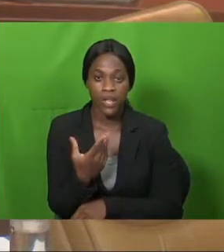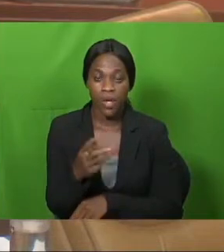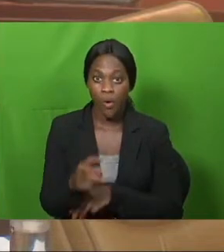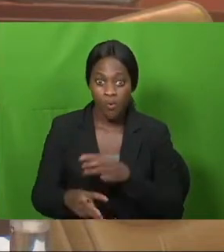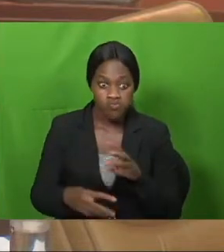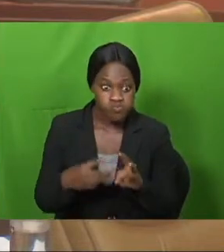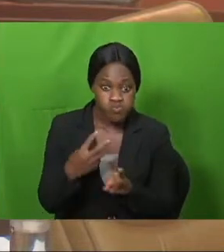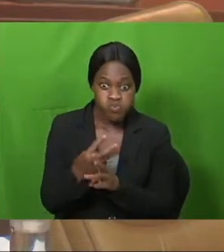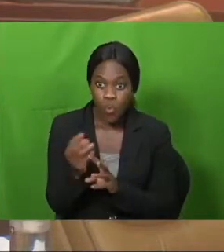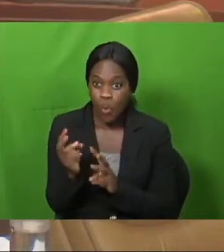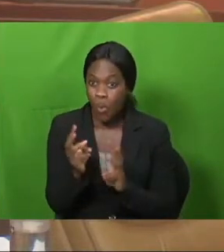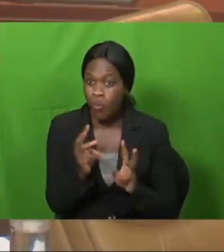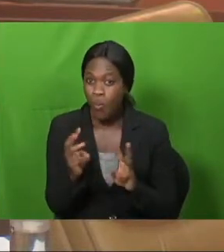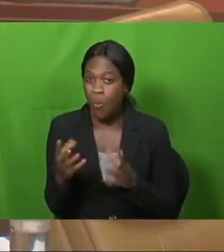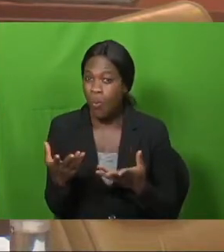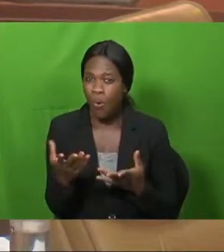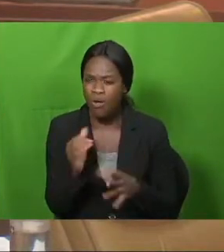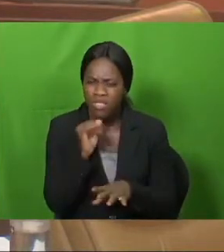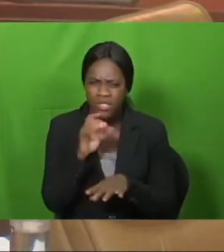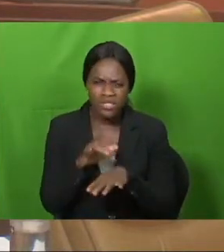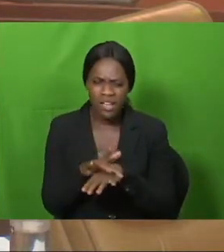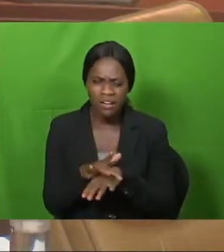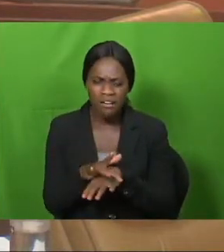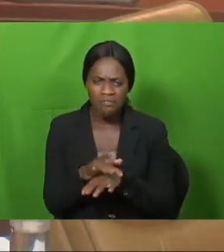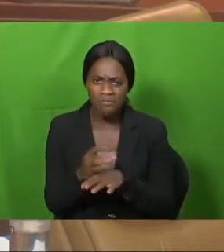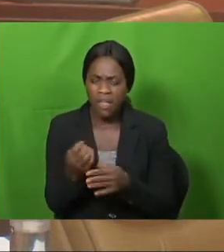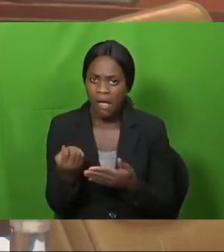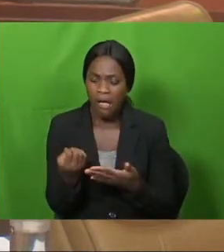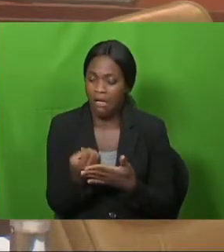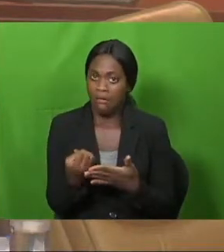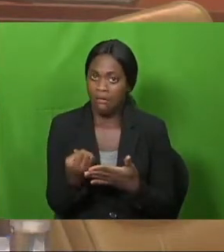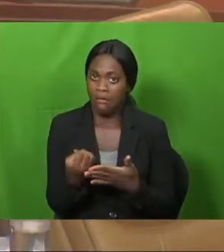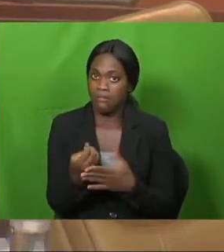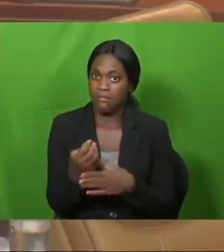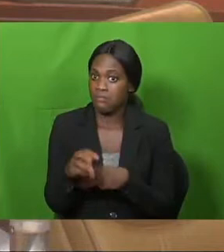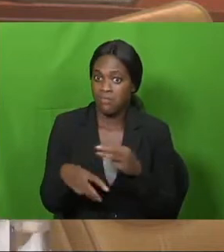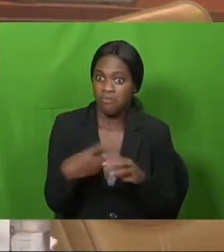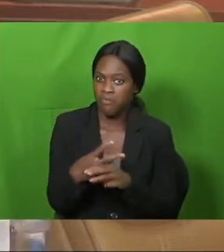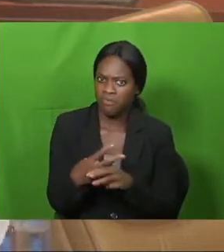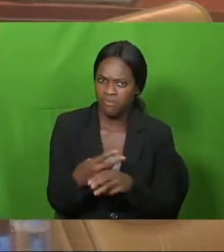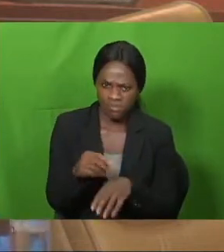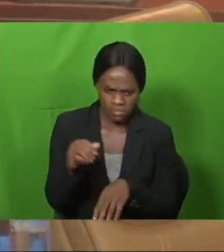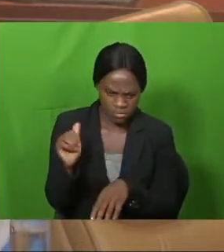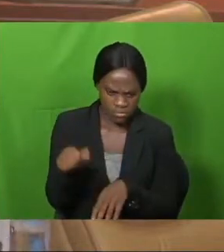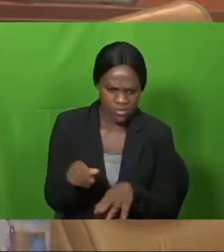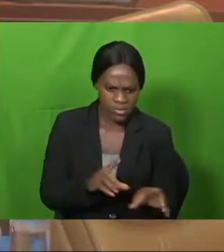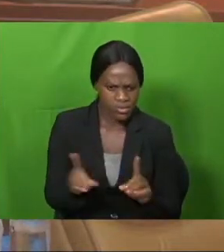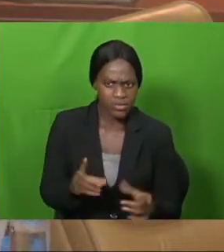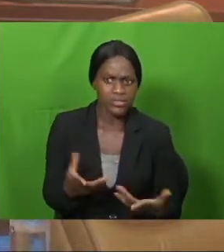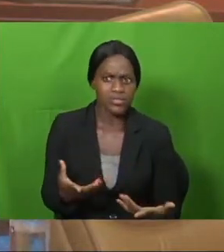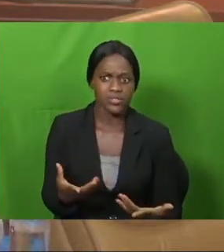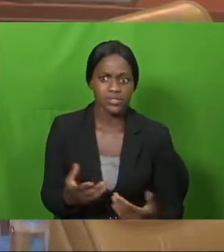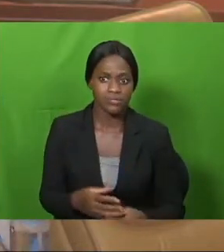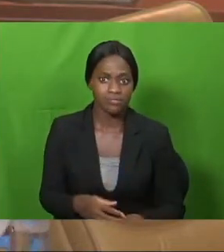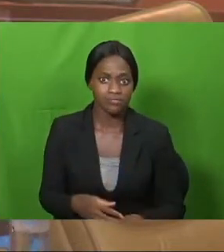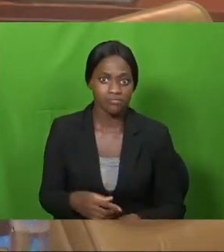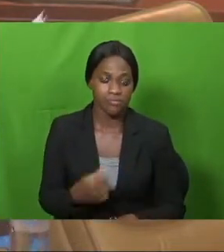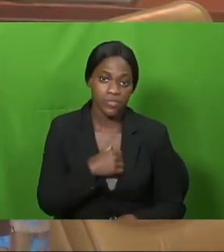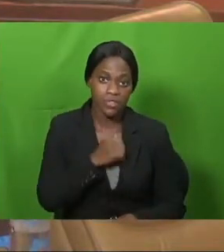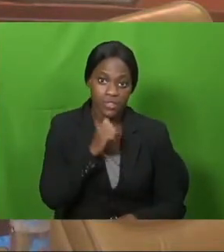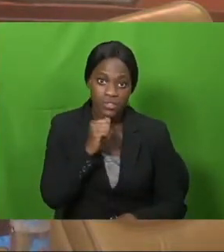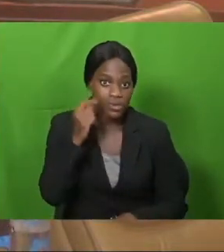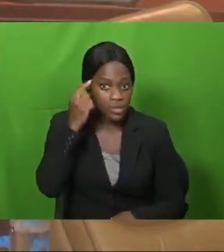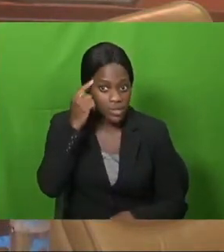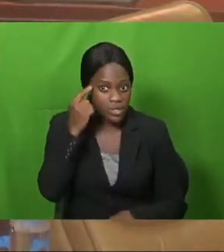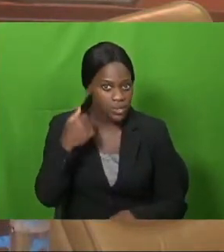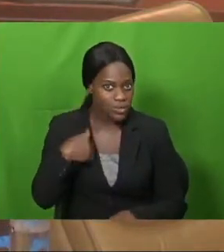events, didn't affect the economies of the world. Honorable Speaker, I do not think we can be wiser than